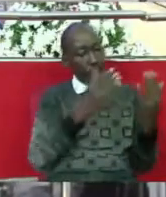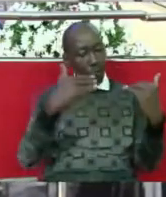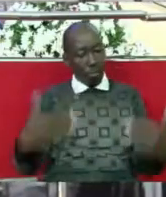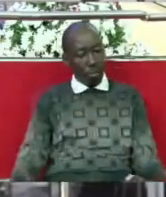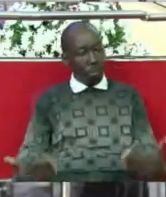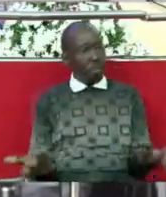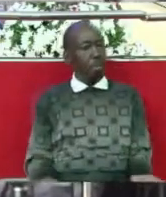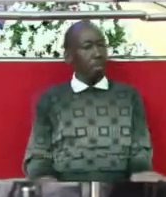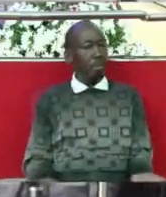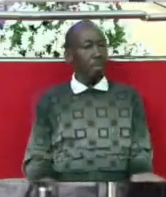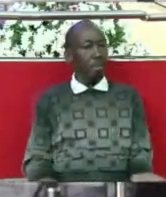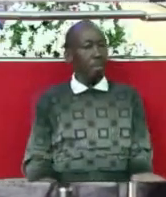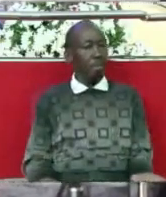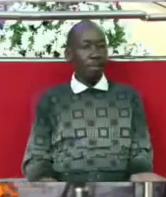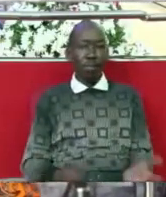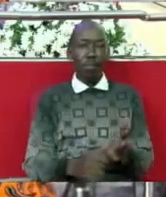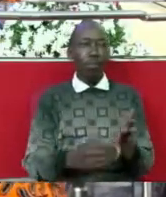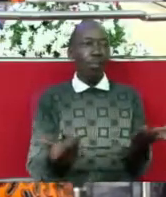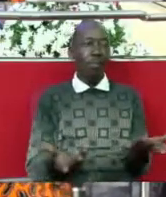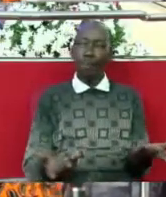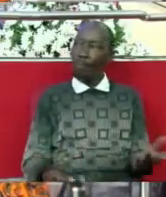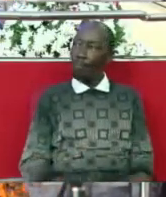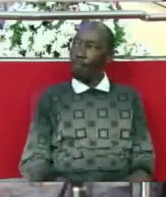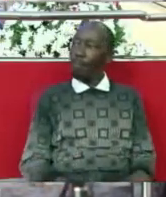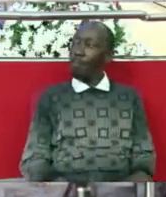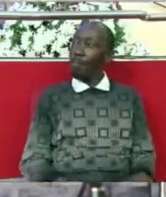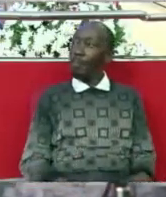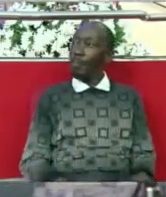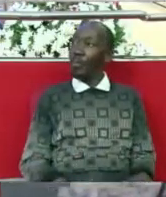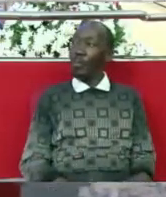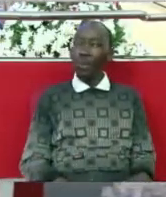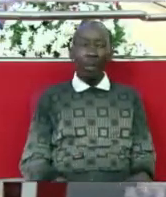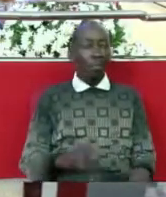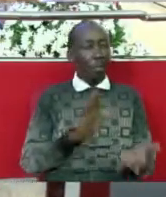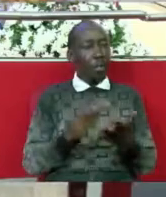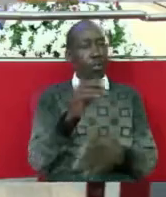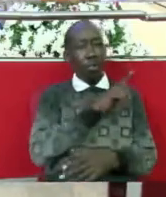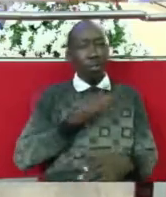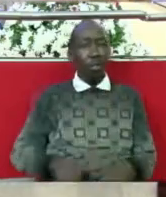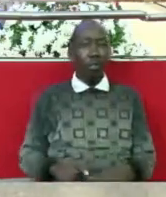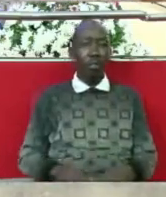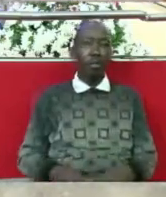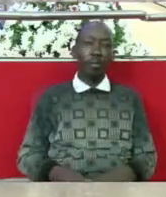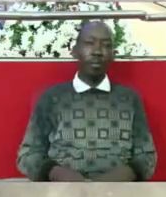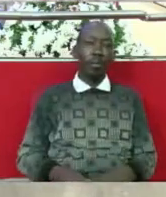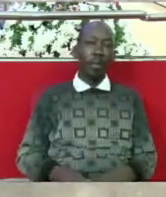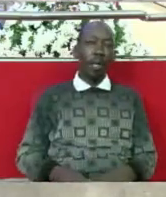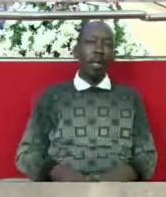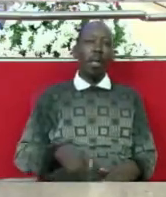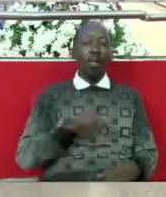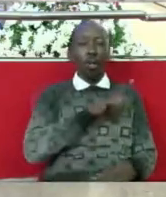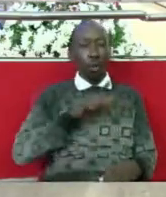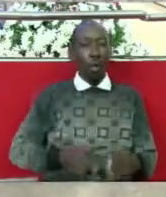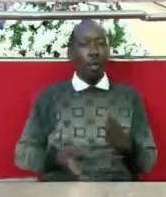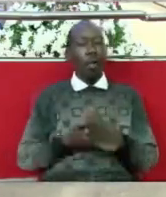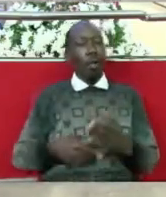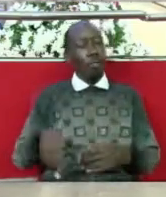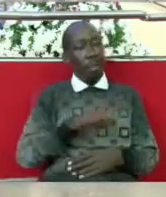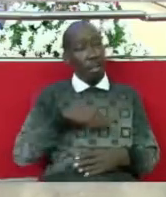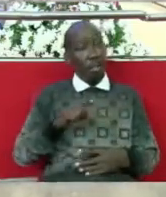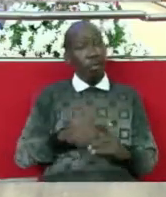that mini dress, why don't you buy for her that mini? Bwana Yesu asifiwe. May the Lord help us. Throw them out